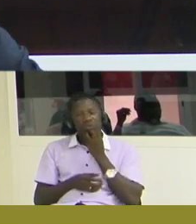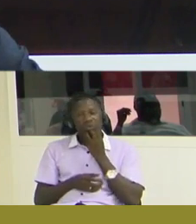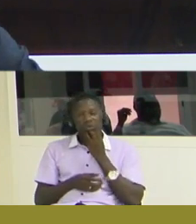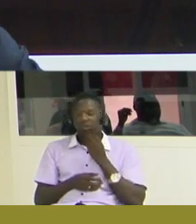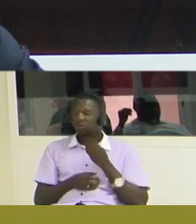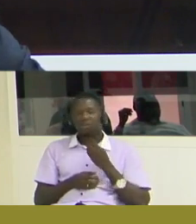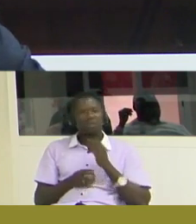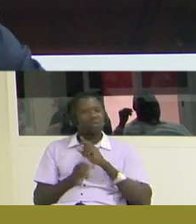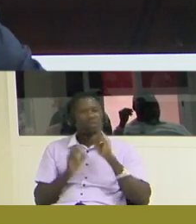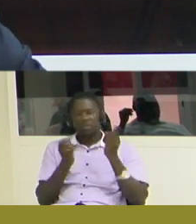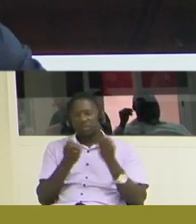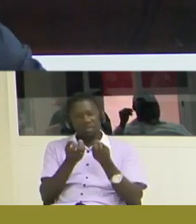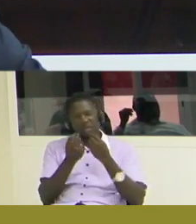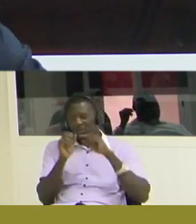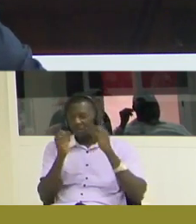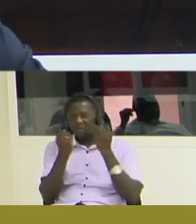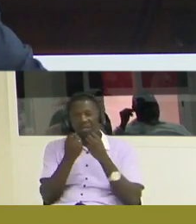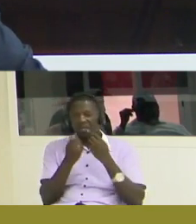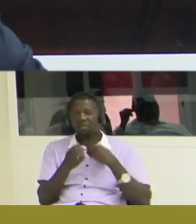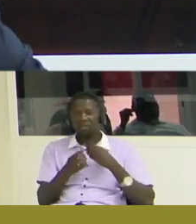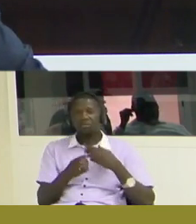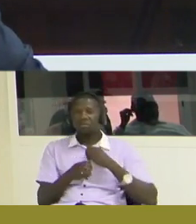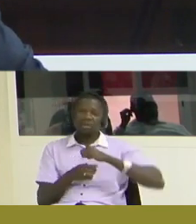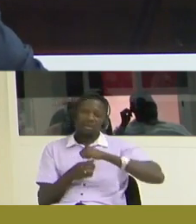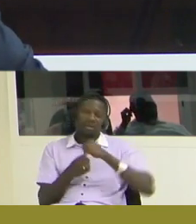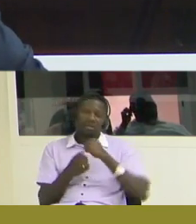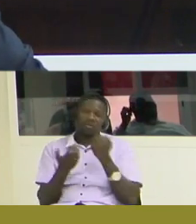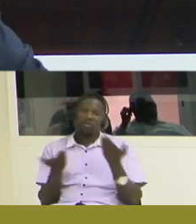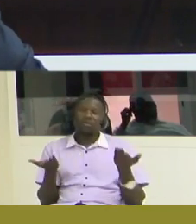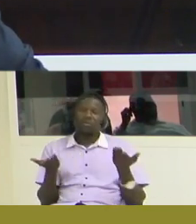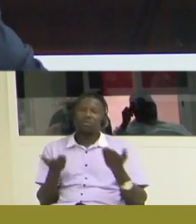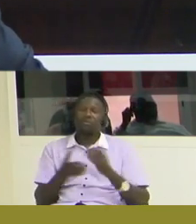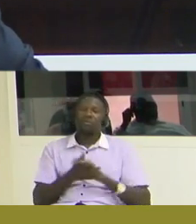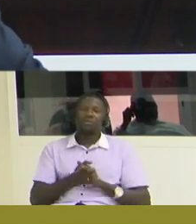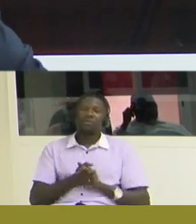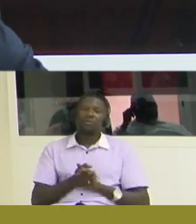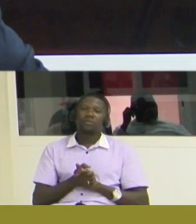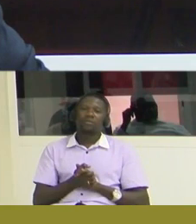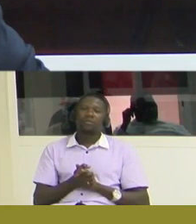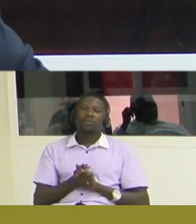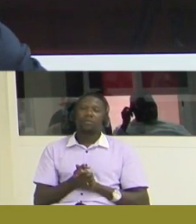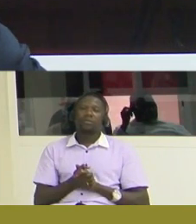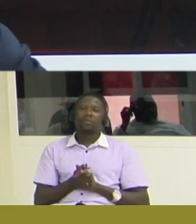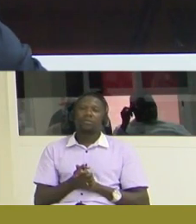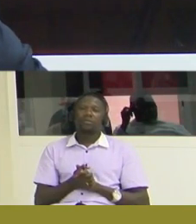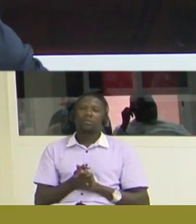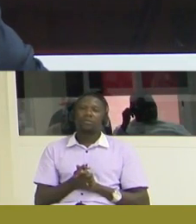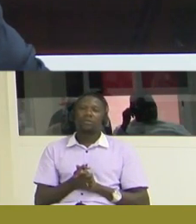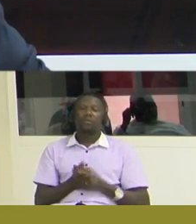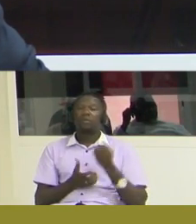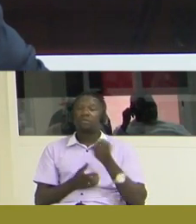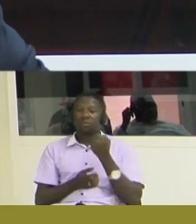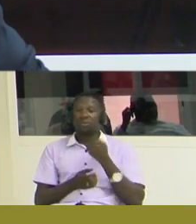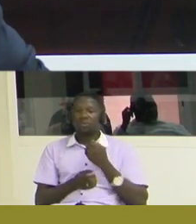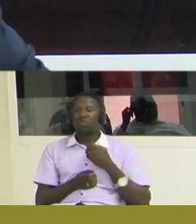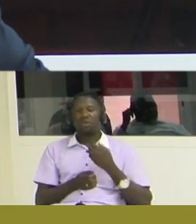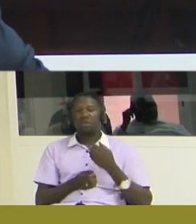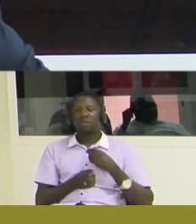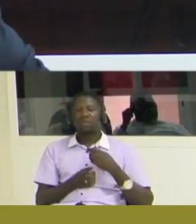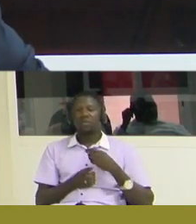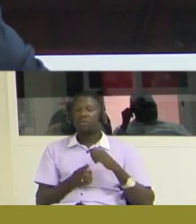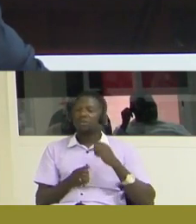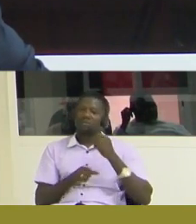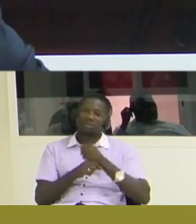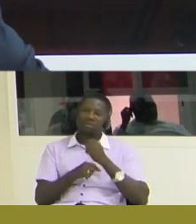on corrosion will tell me anything which I will deny that homeboy can name because I